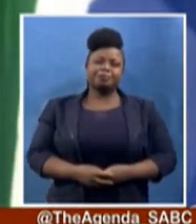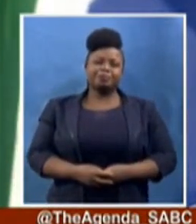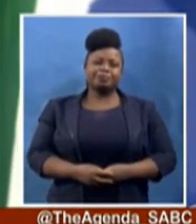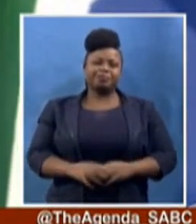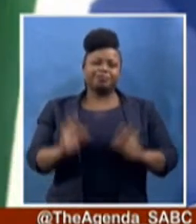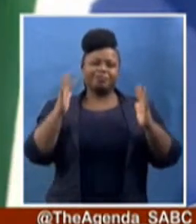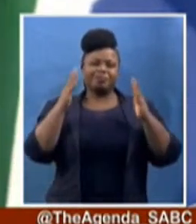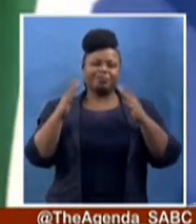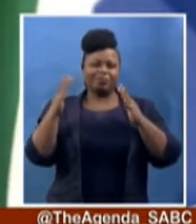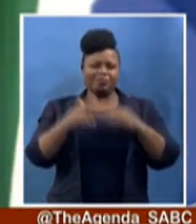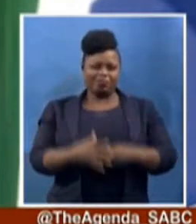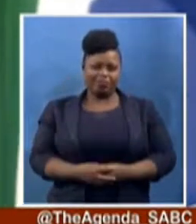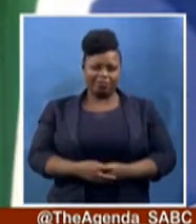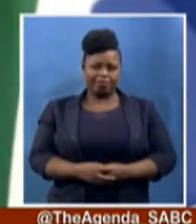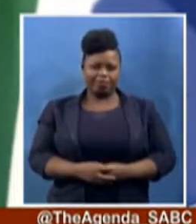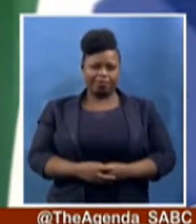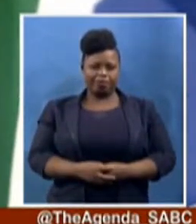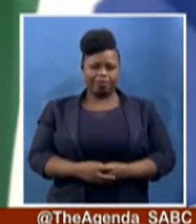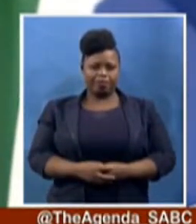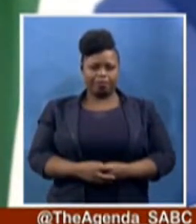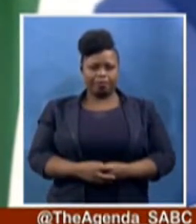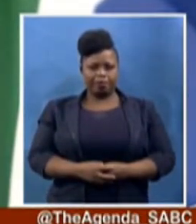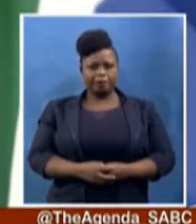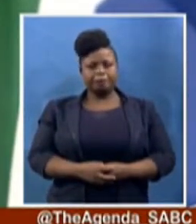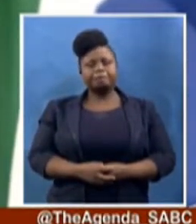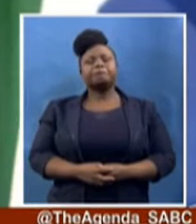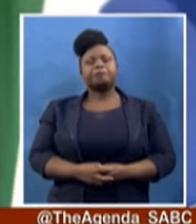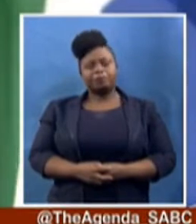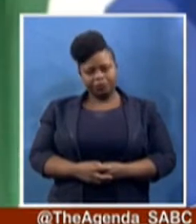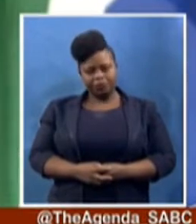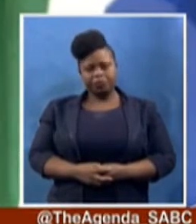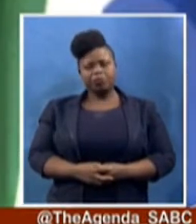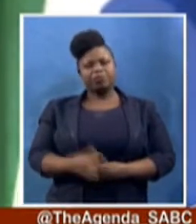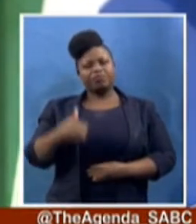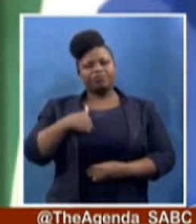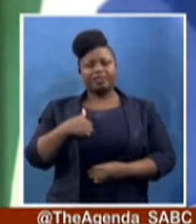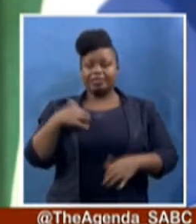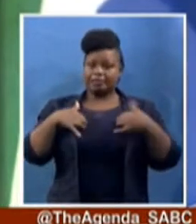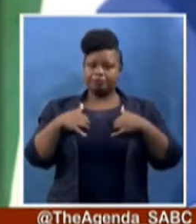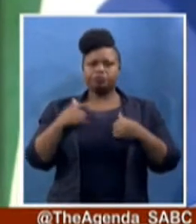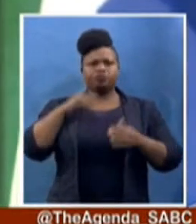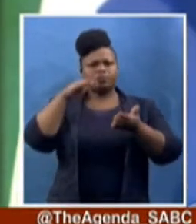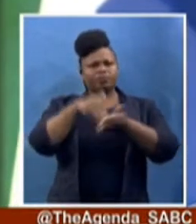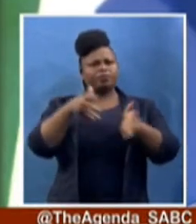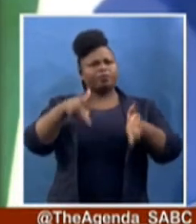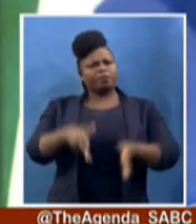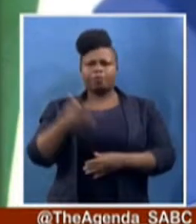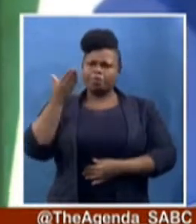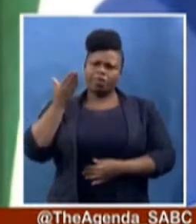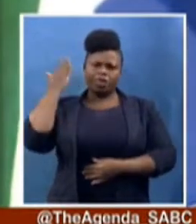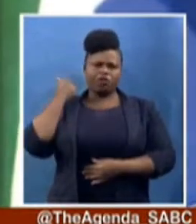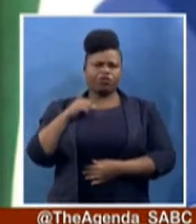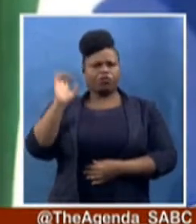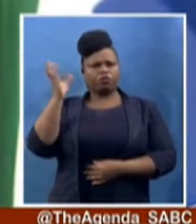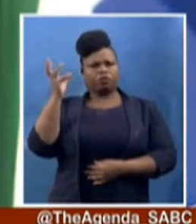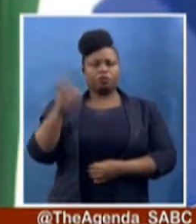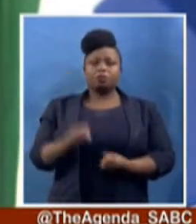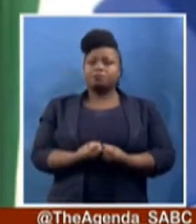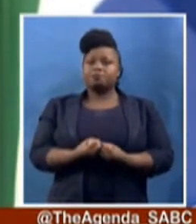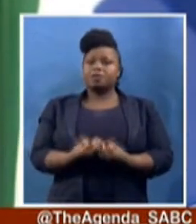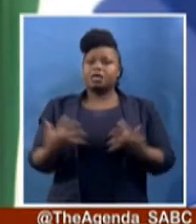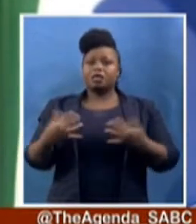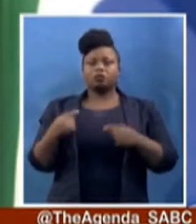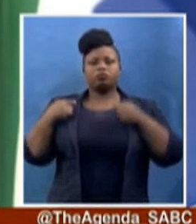So it is a real joy to be here. It was here in the Free State that many struggles were